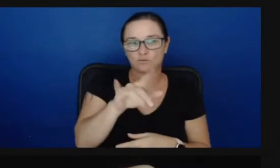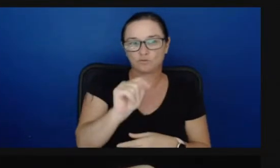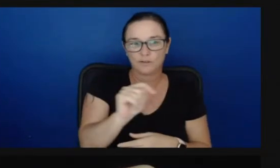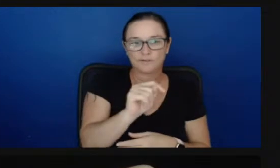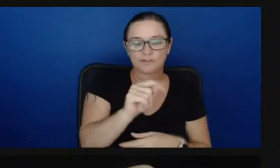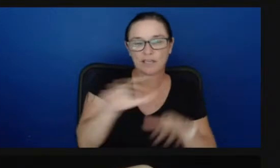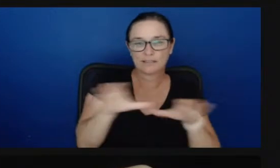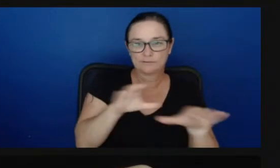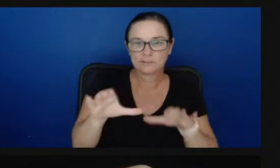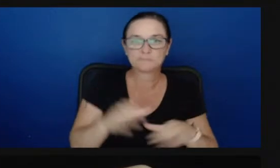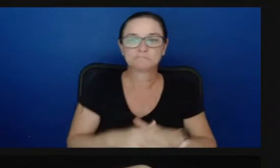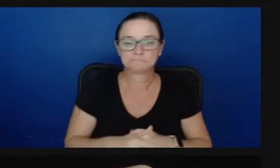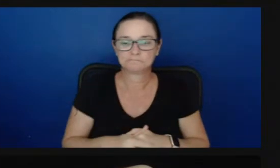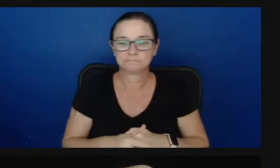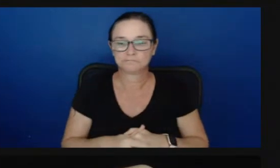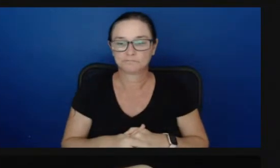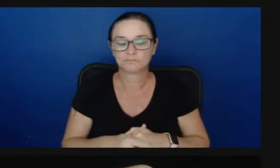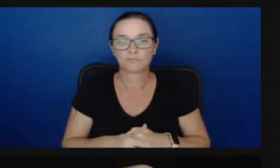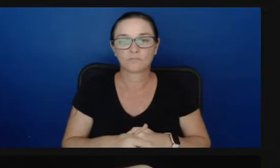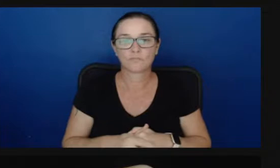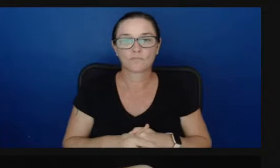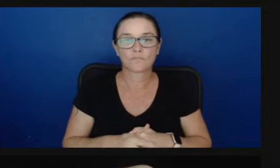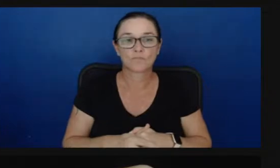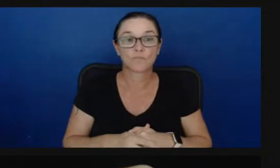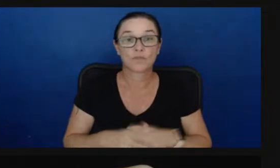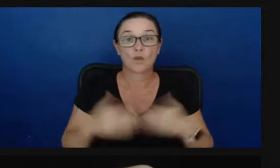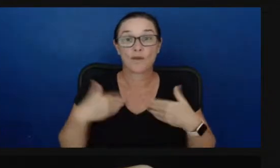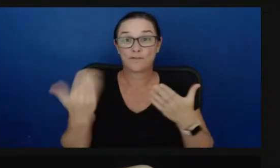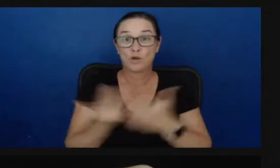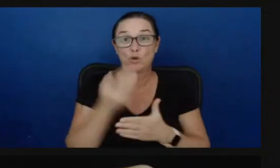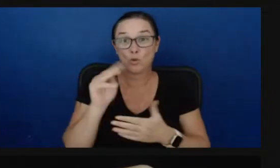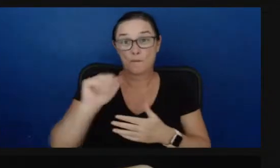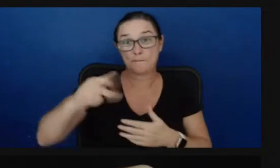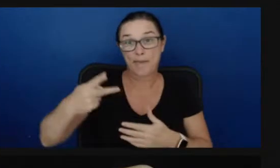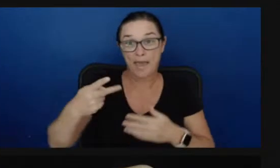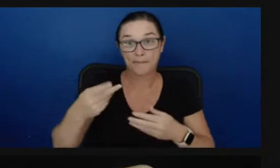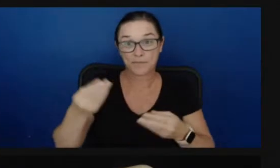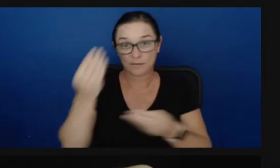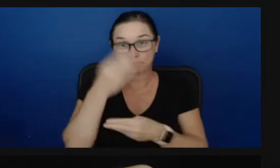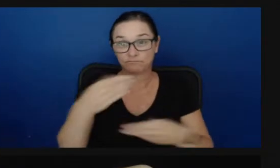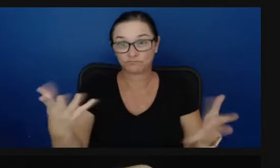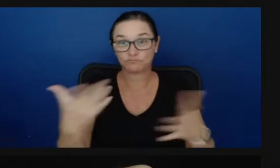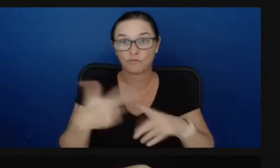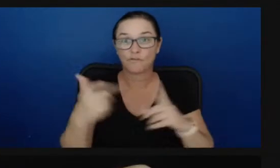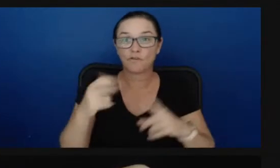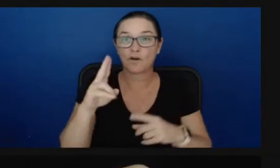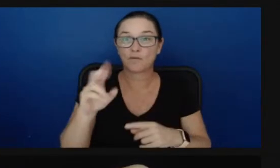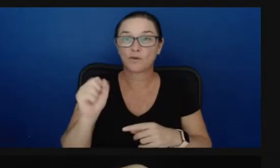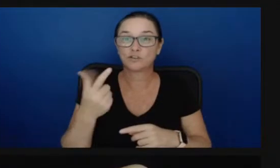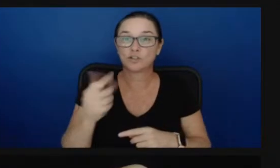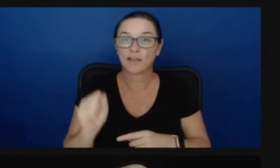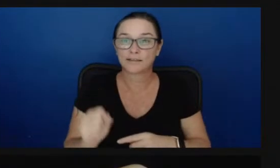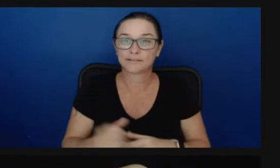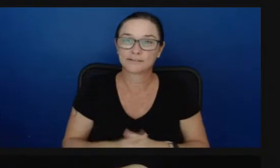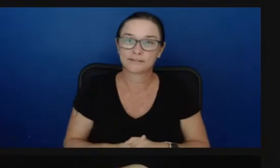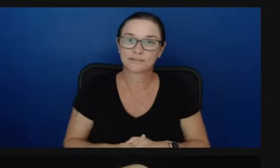map. So there is a new map released by the USGS as well. It is this.